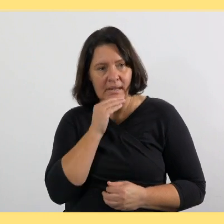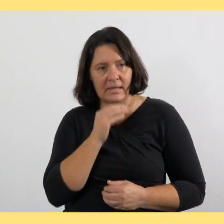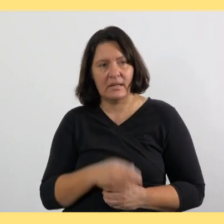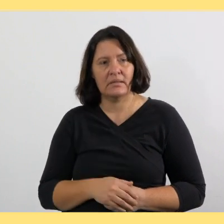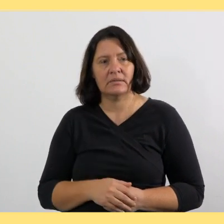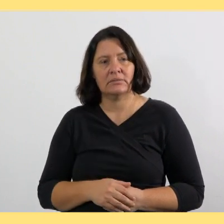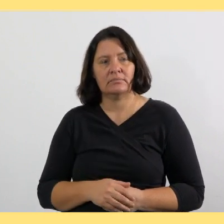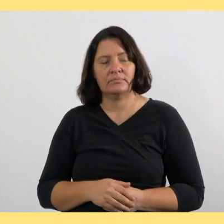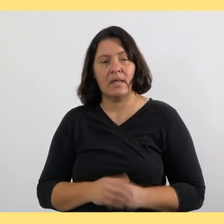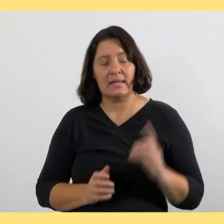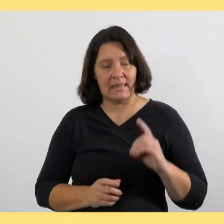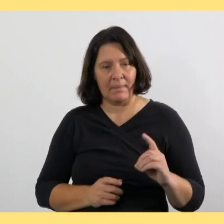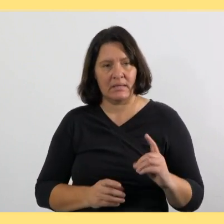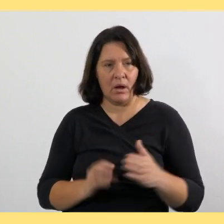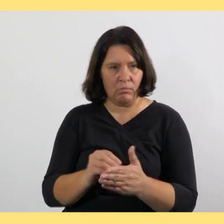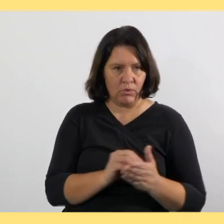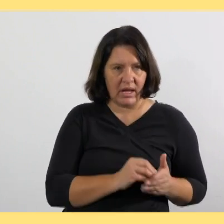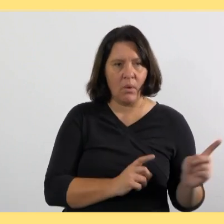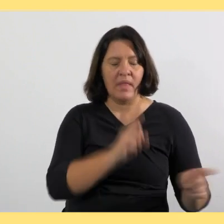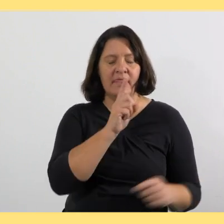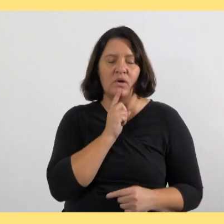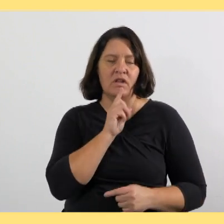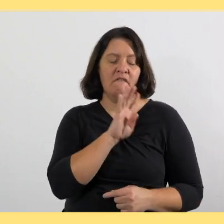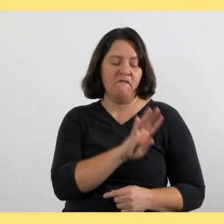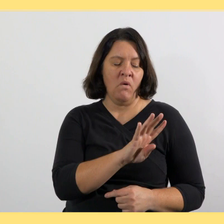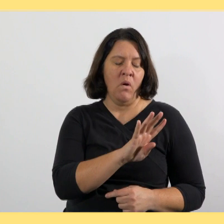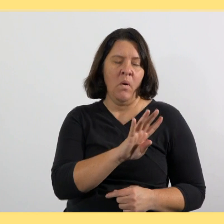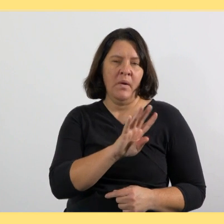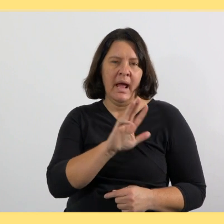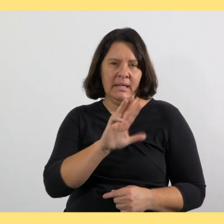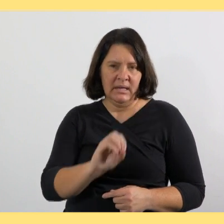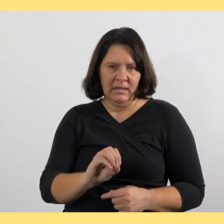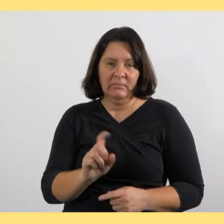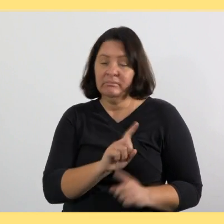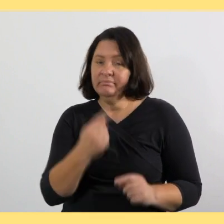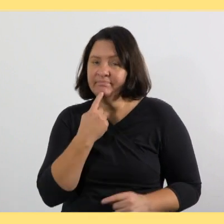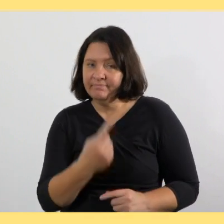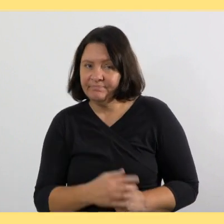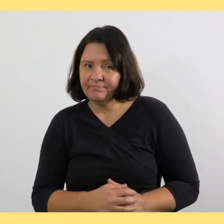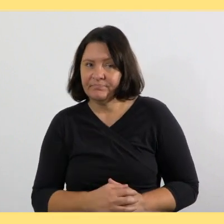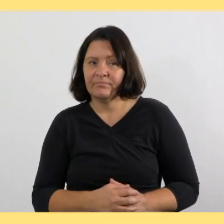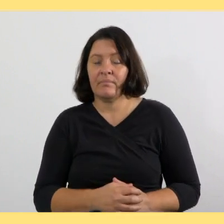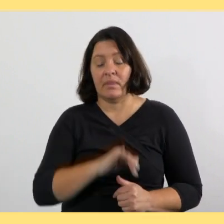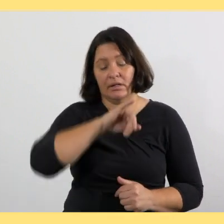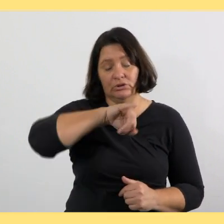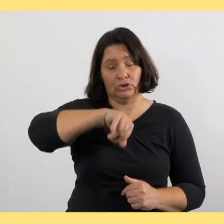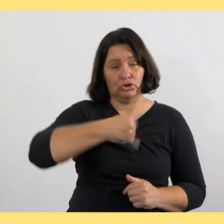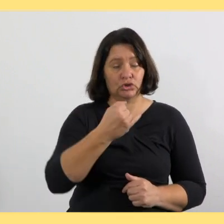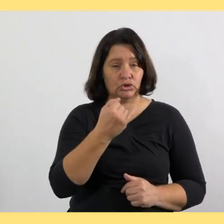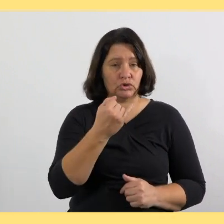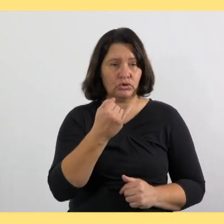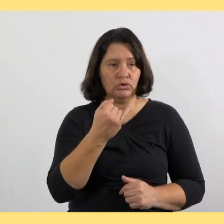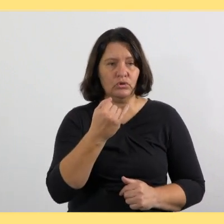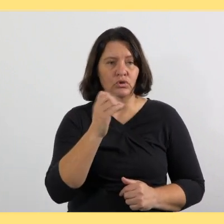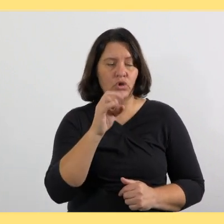then onto the debit side that 1,490, but I will say